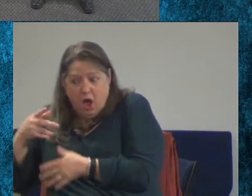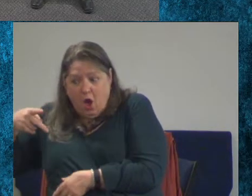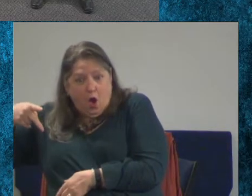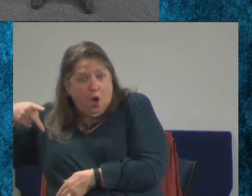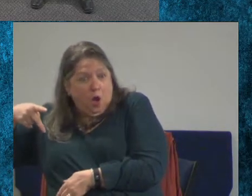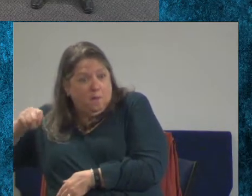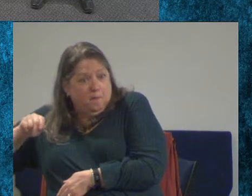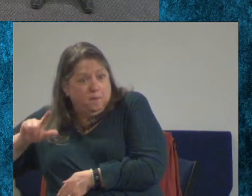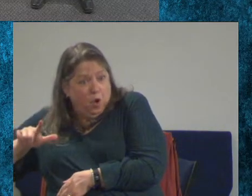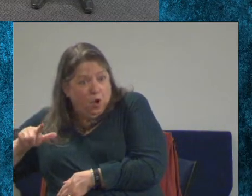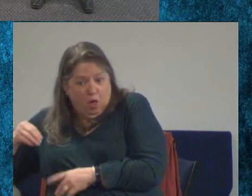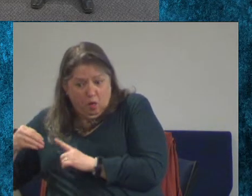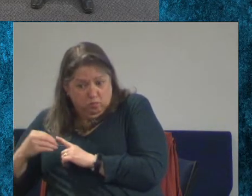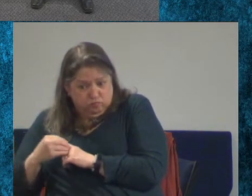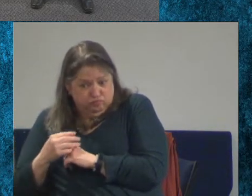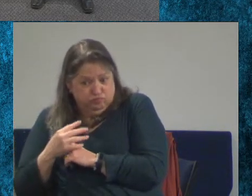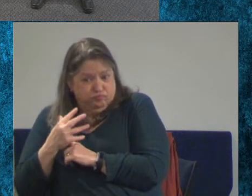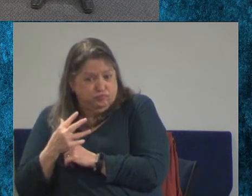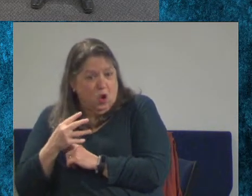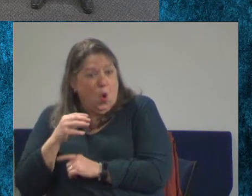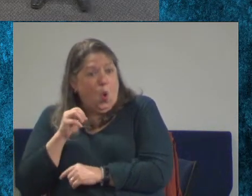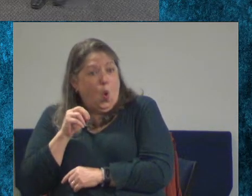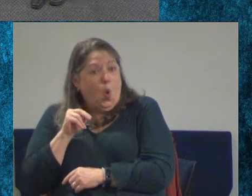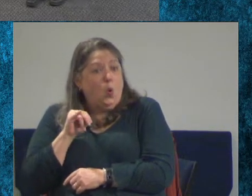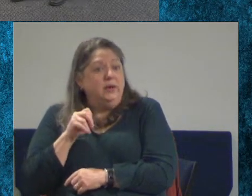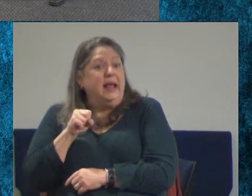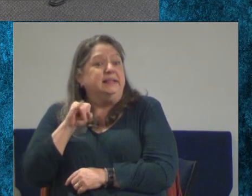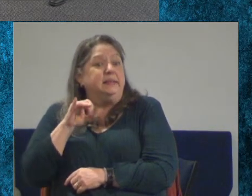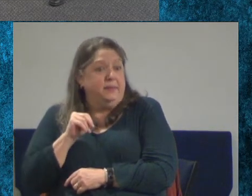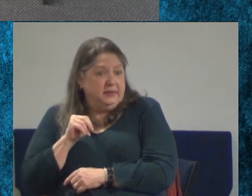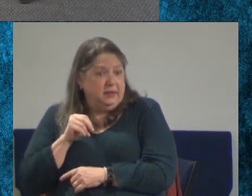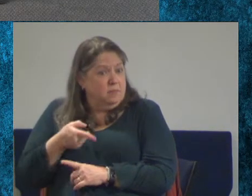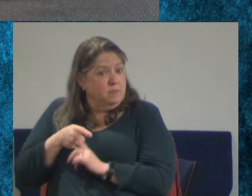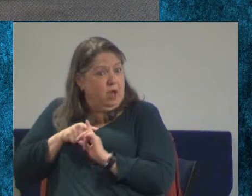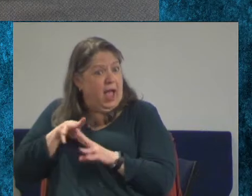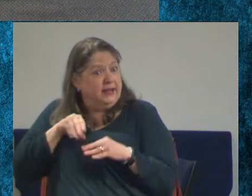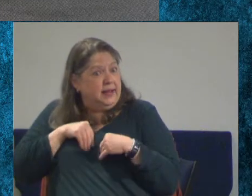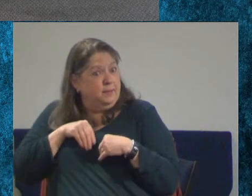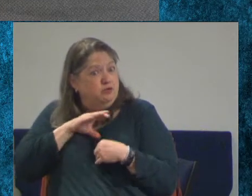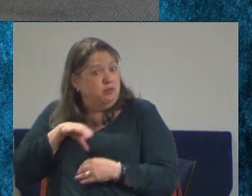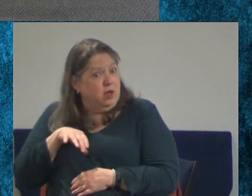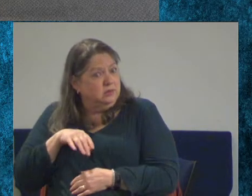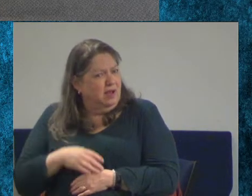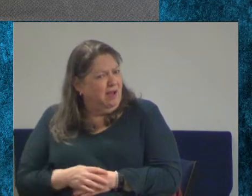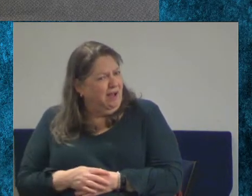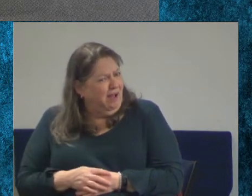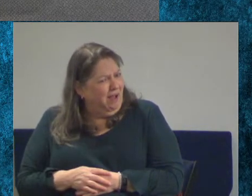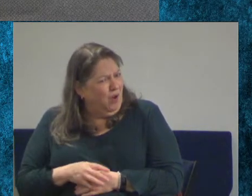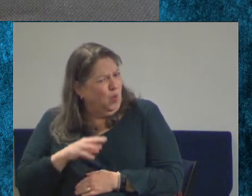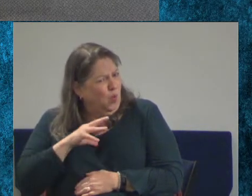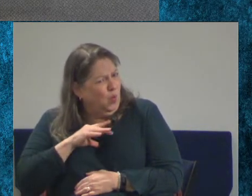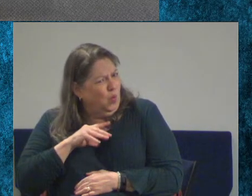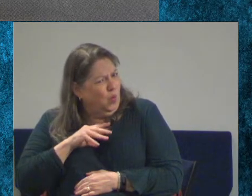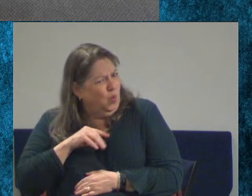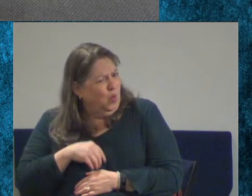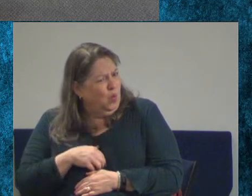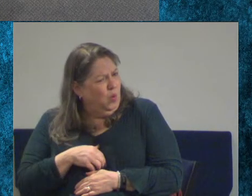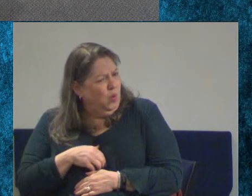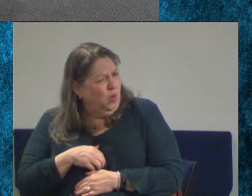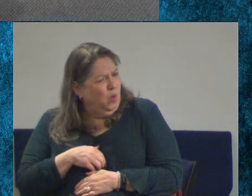this runaway slave that leaves from Philemon, runs away from him, runs into Paul. What coincidence? No, God doesn't work like